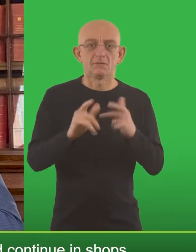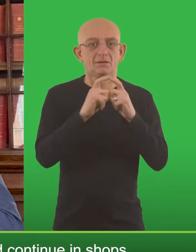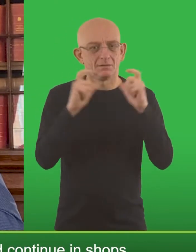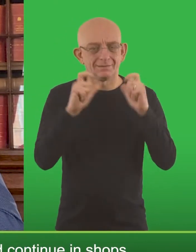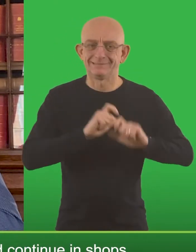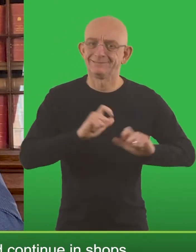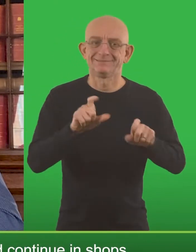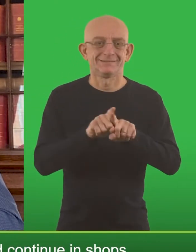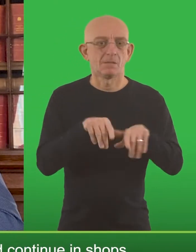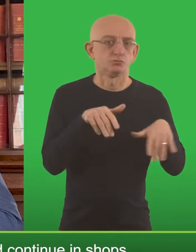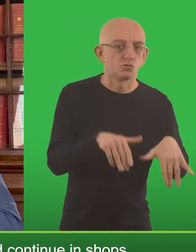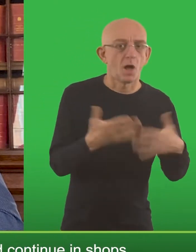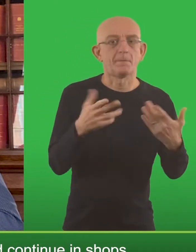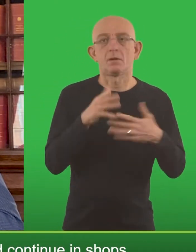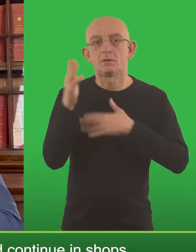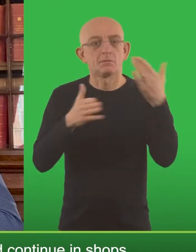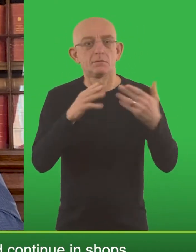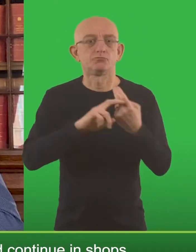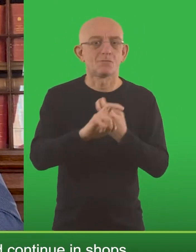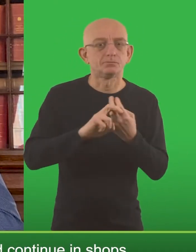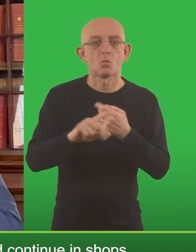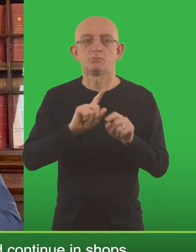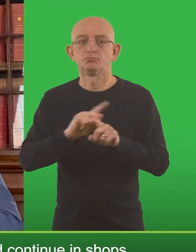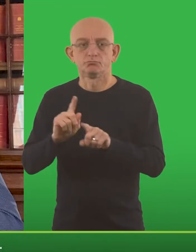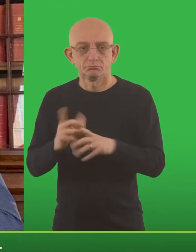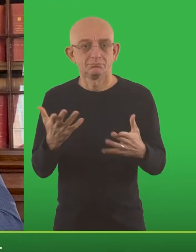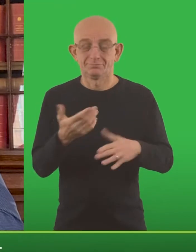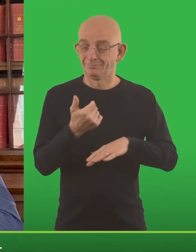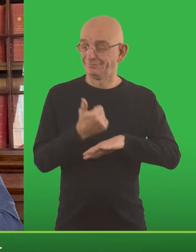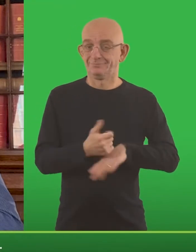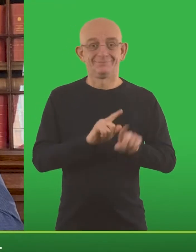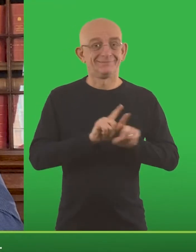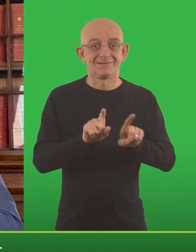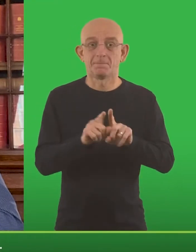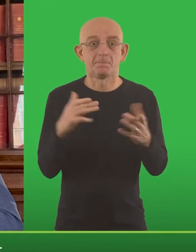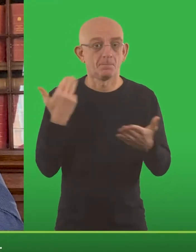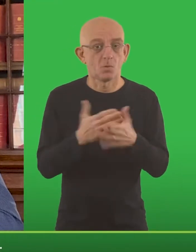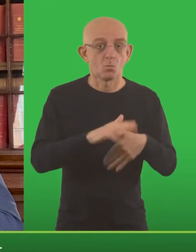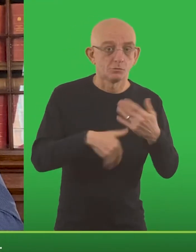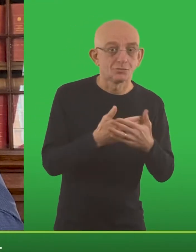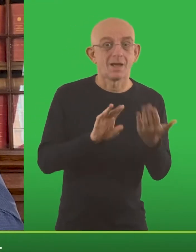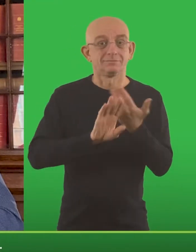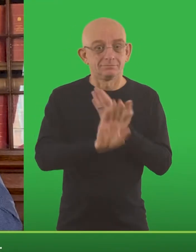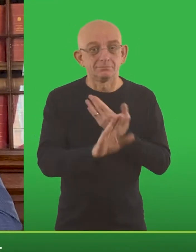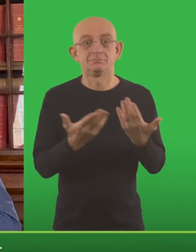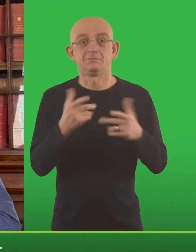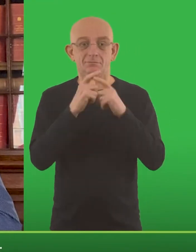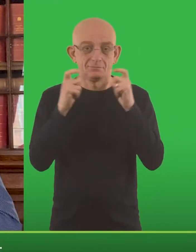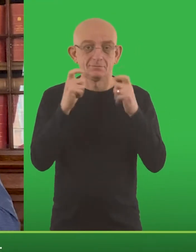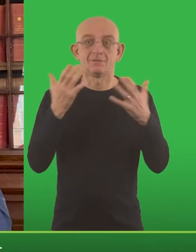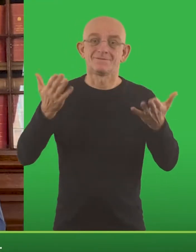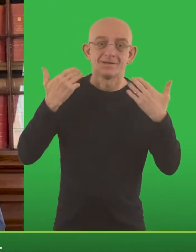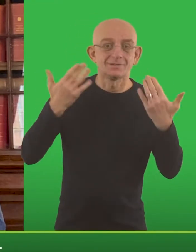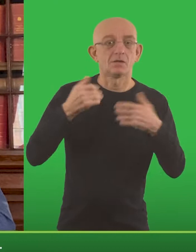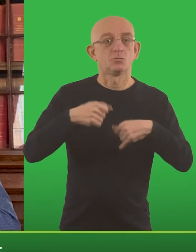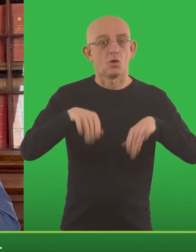and face covering should continue in shops and on public transport for a while. The basics still matter. Washing hands, keeping